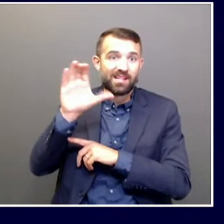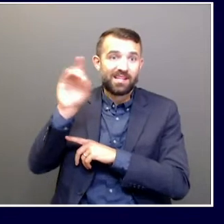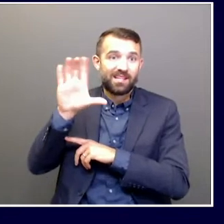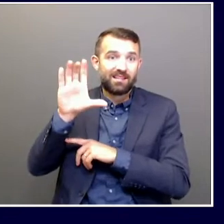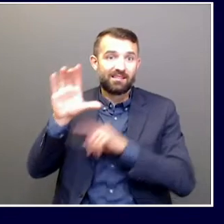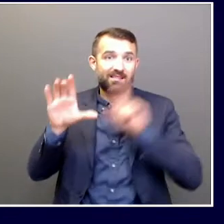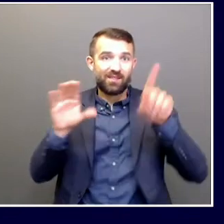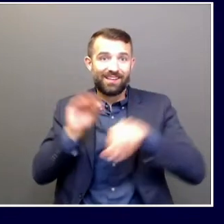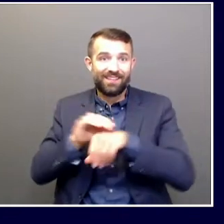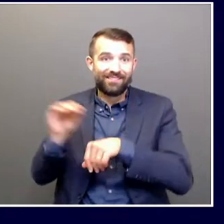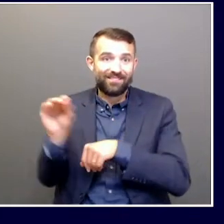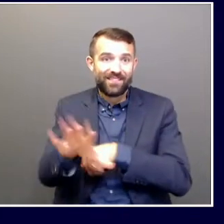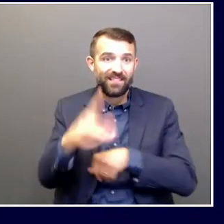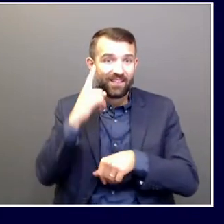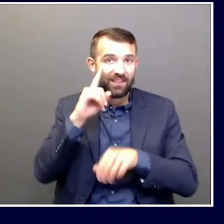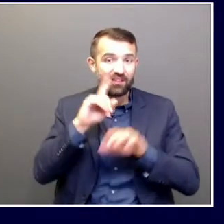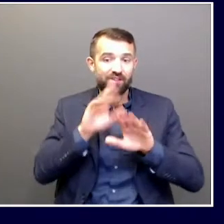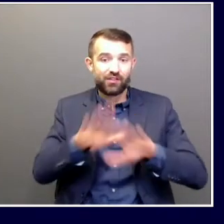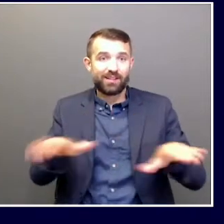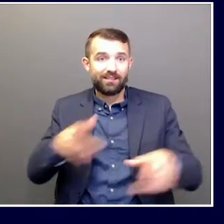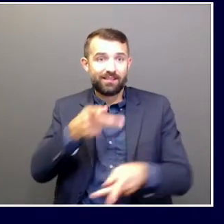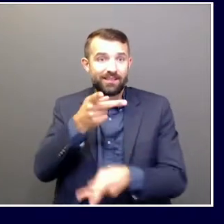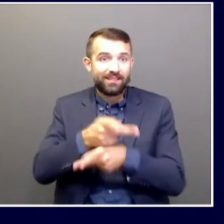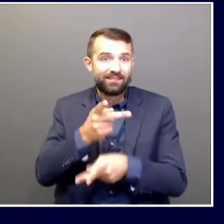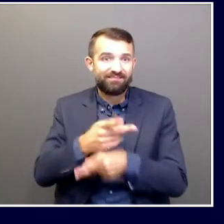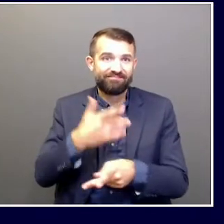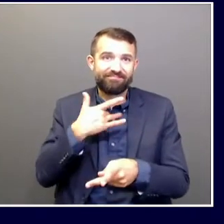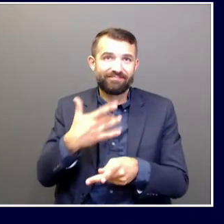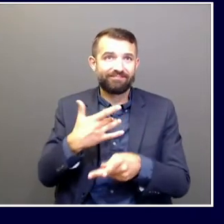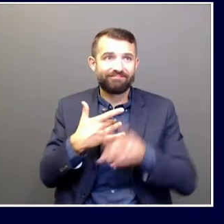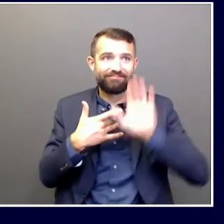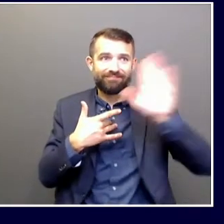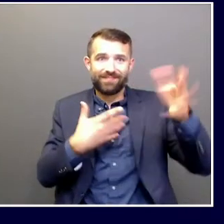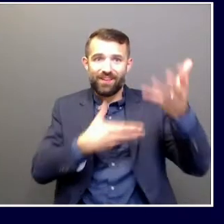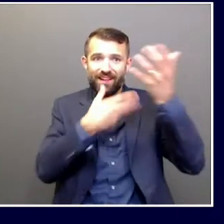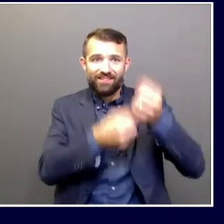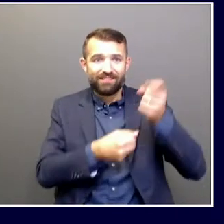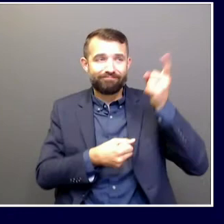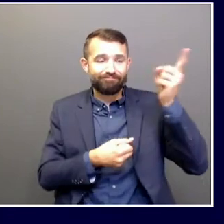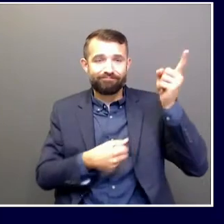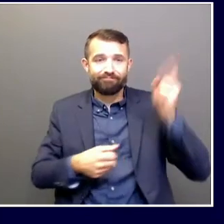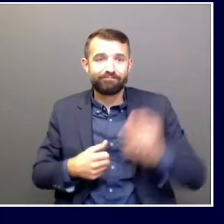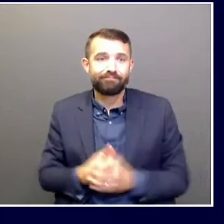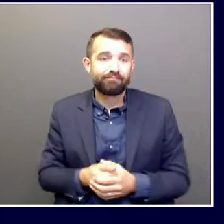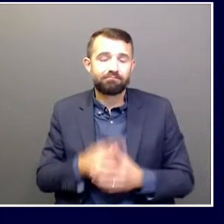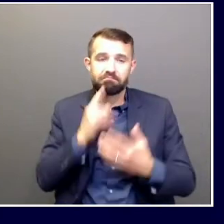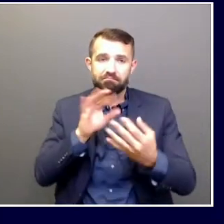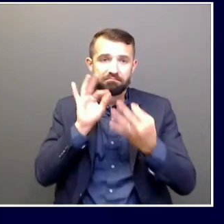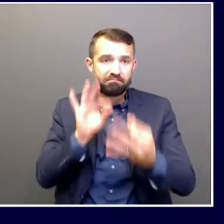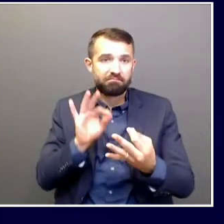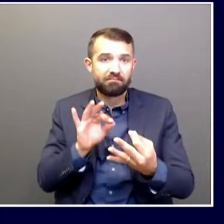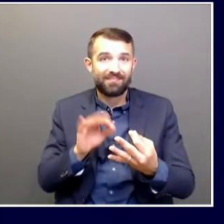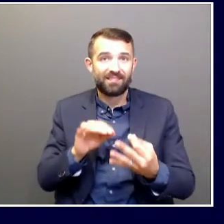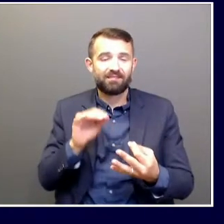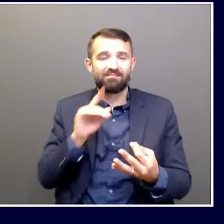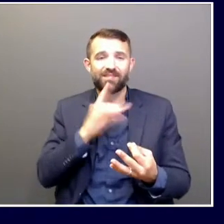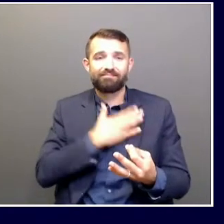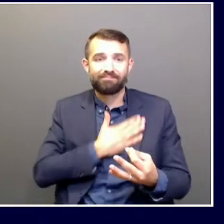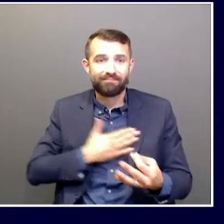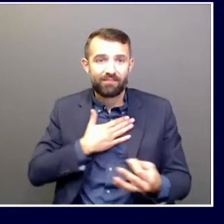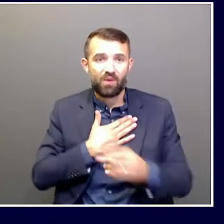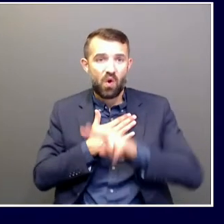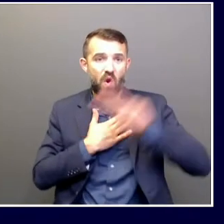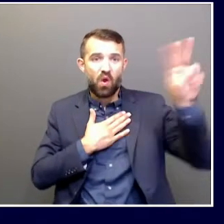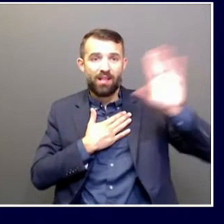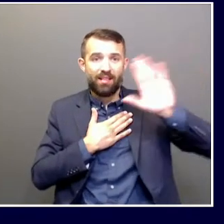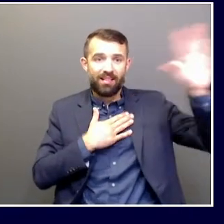been urging, as Governor Mills did with schools, strongly urging them to take up that set of guidance. That guidance does